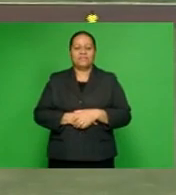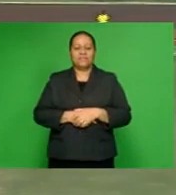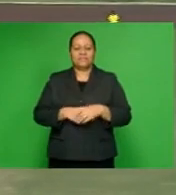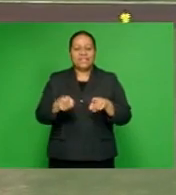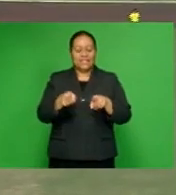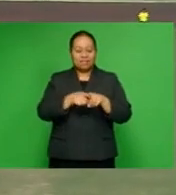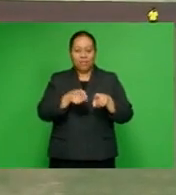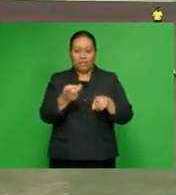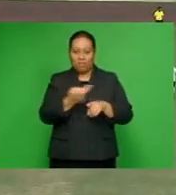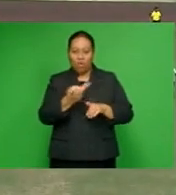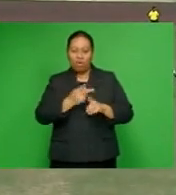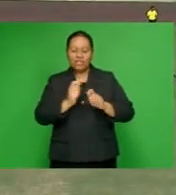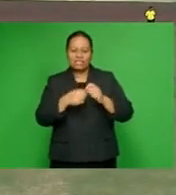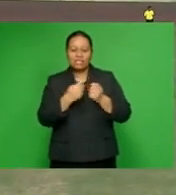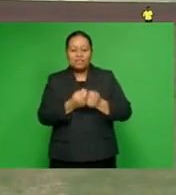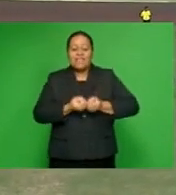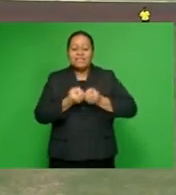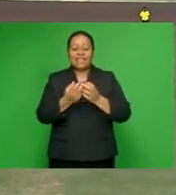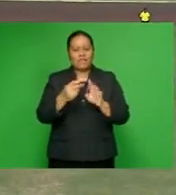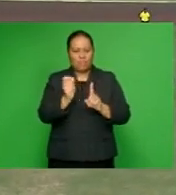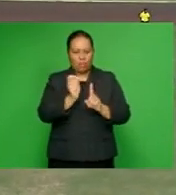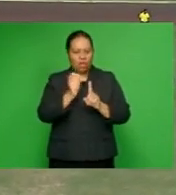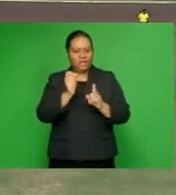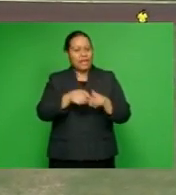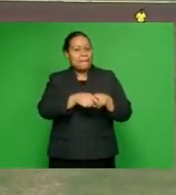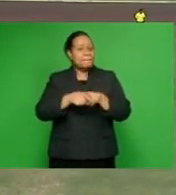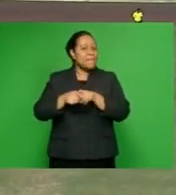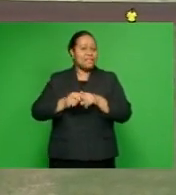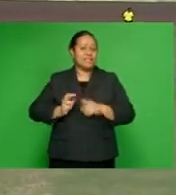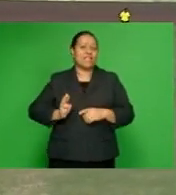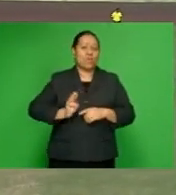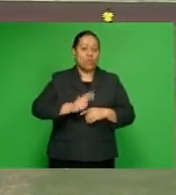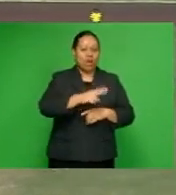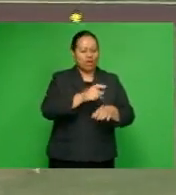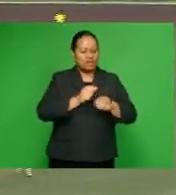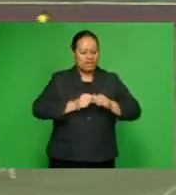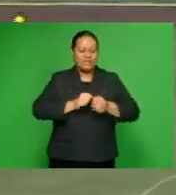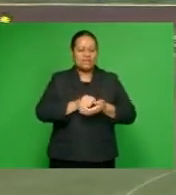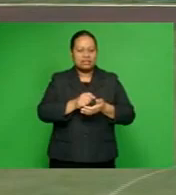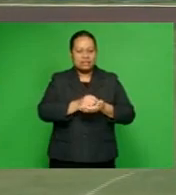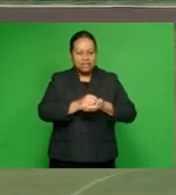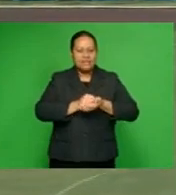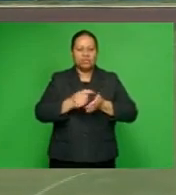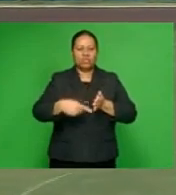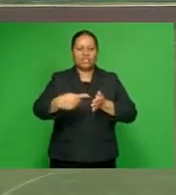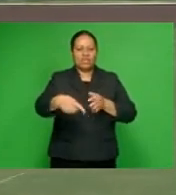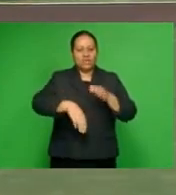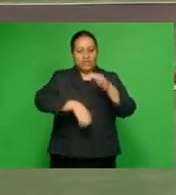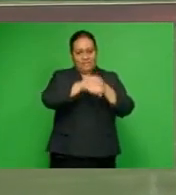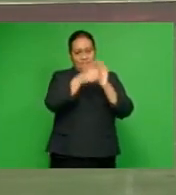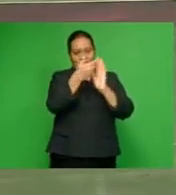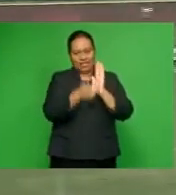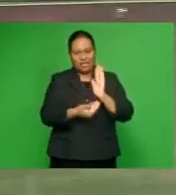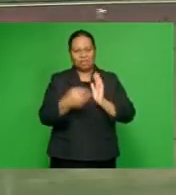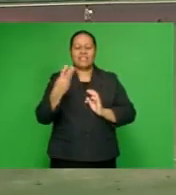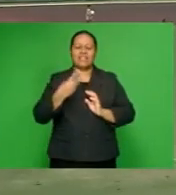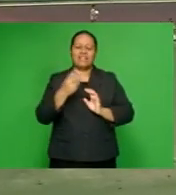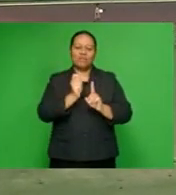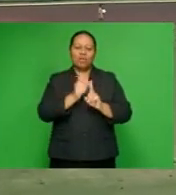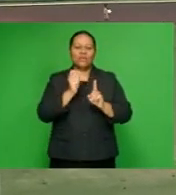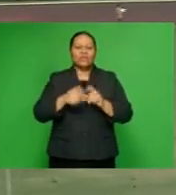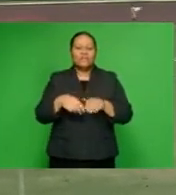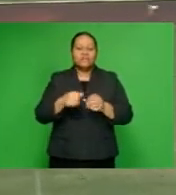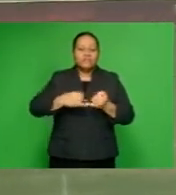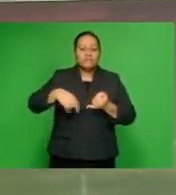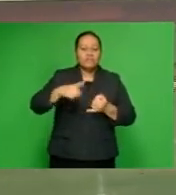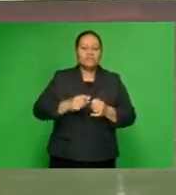both teams are awarded a point each, meaning the Delta Tigers maintain their lead on the table with 13 points. Suva equalizes with Mba